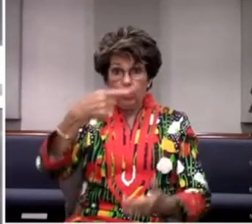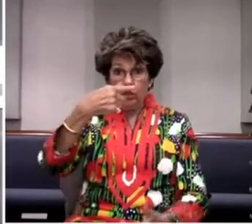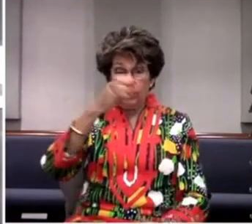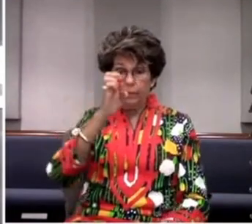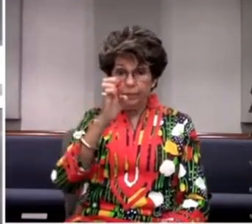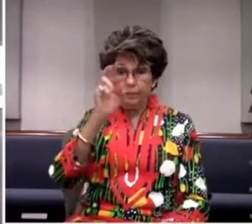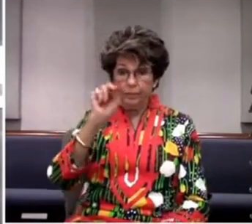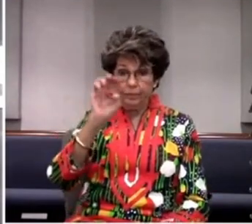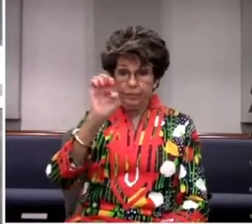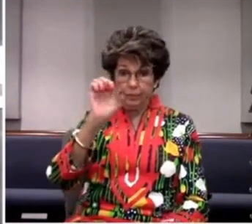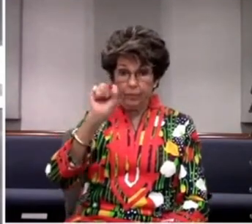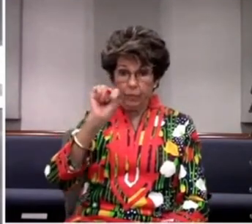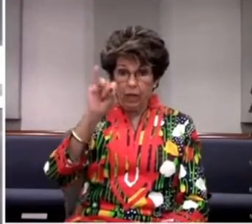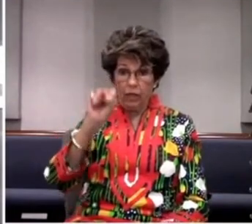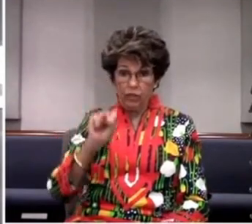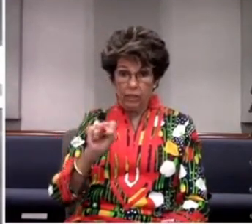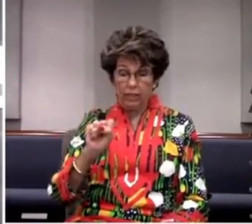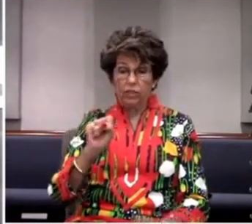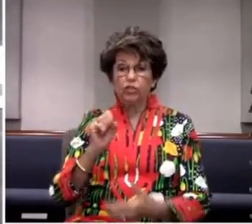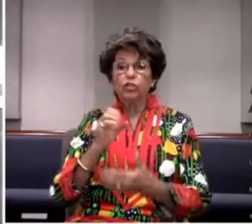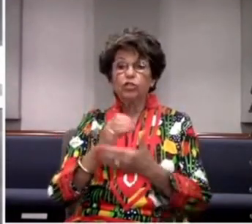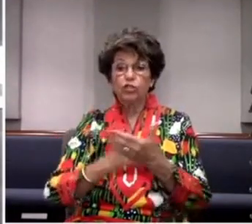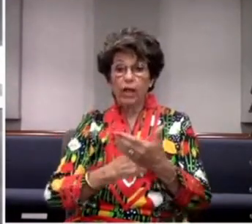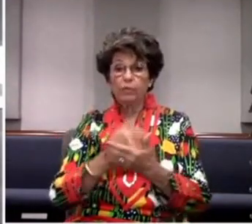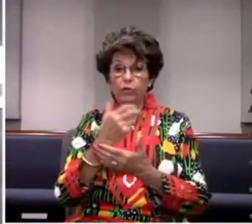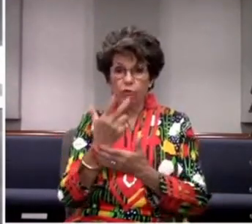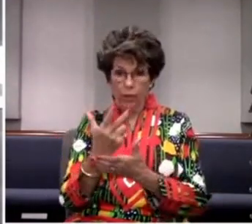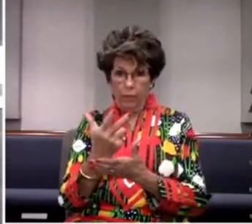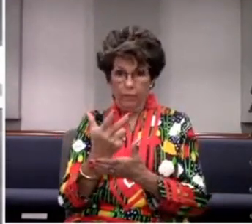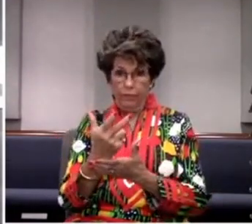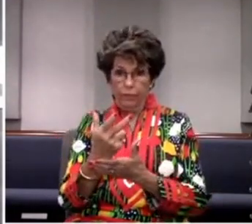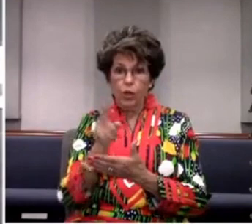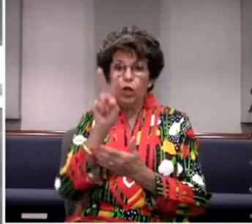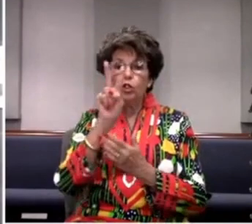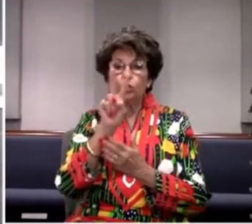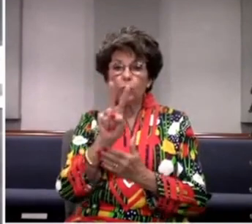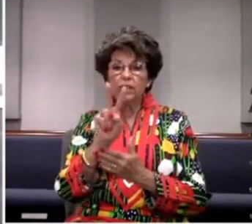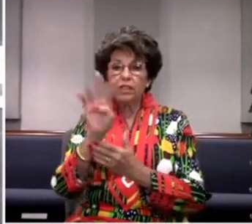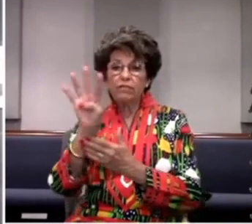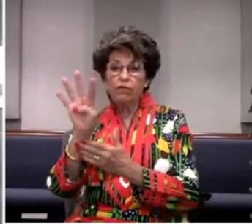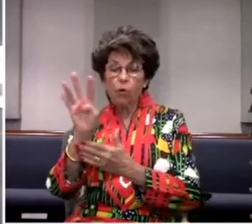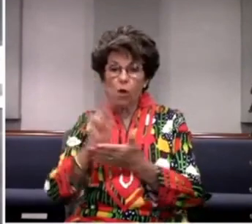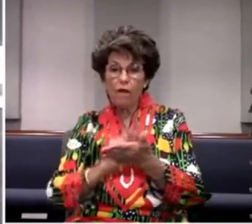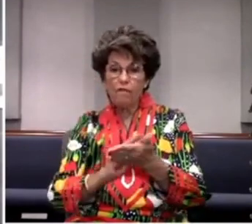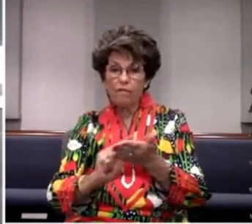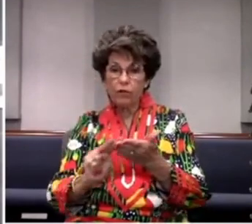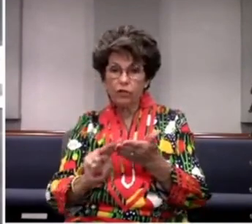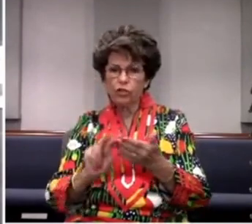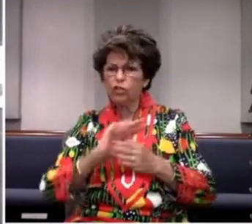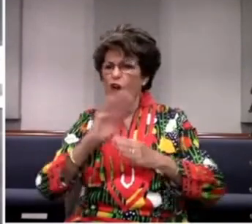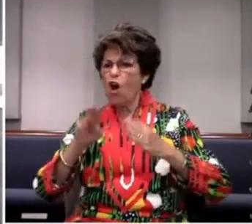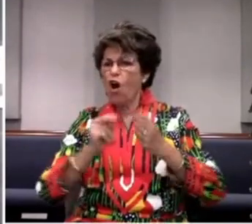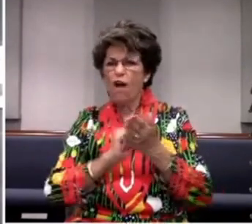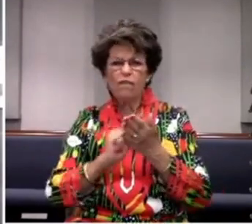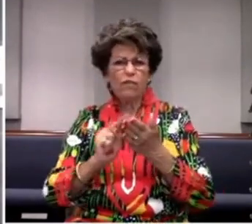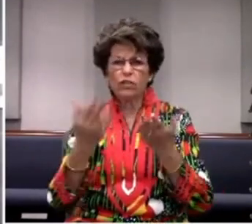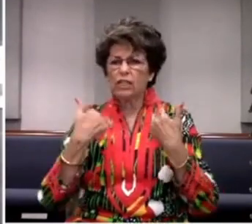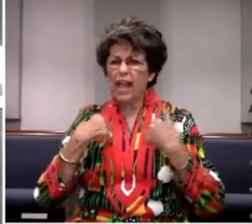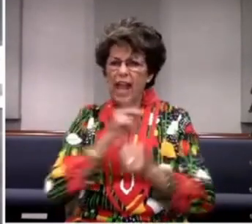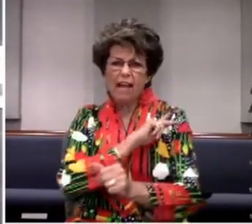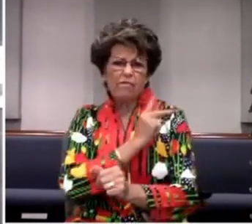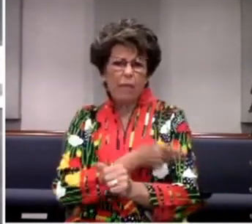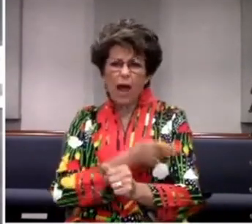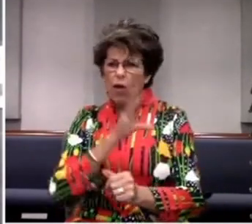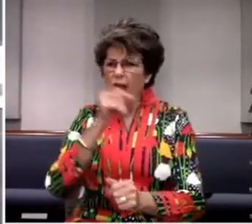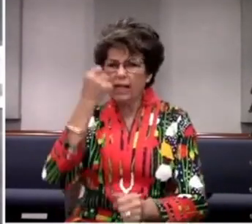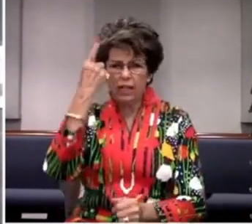of 24 verses. All 24 of these verses have power and direction and understanding. We will not get all